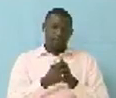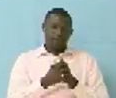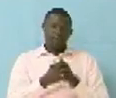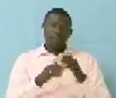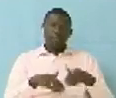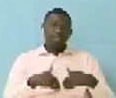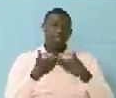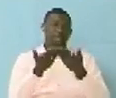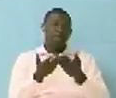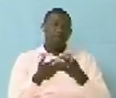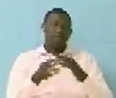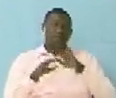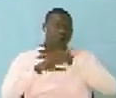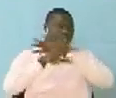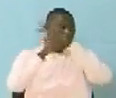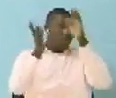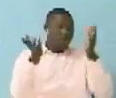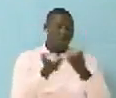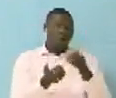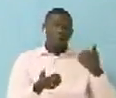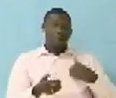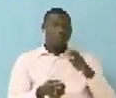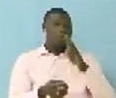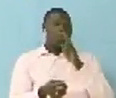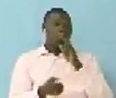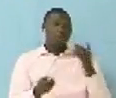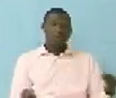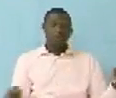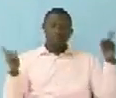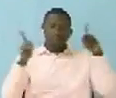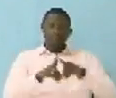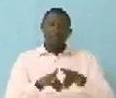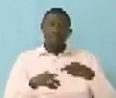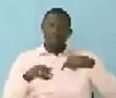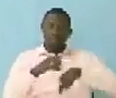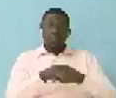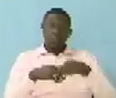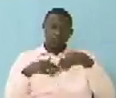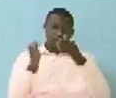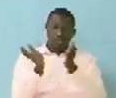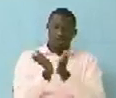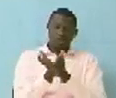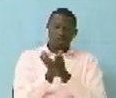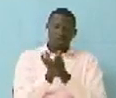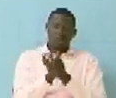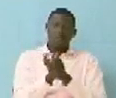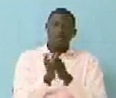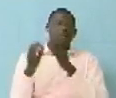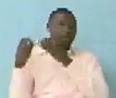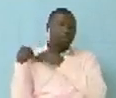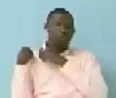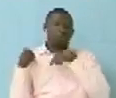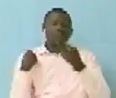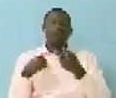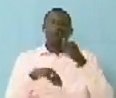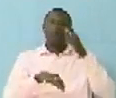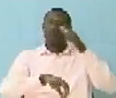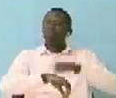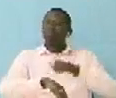renders all those who participated in this enterprise liable for torture.